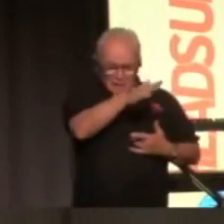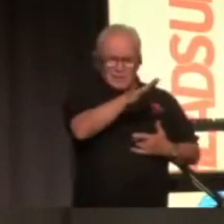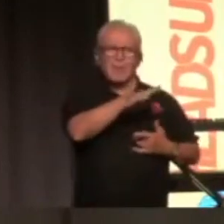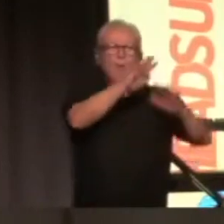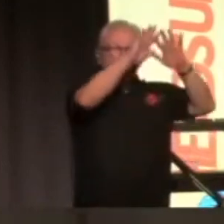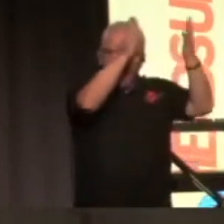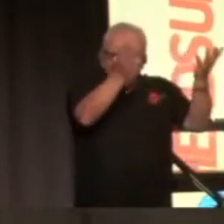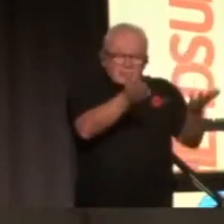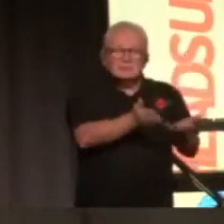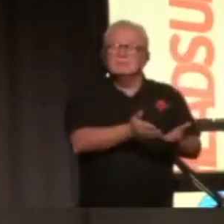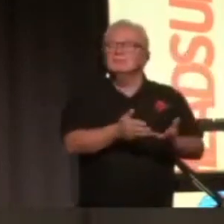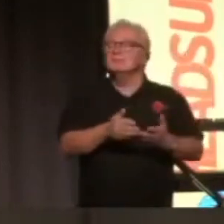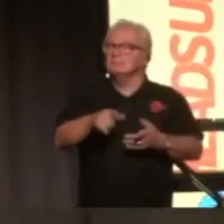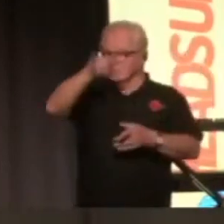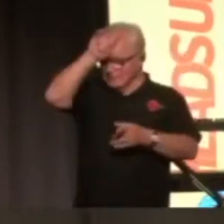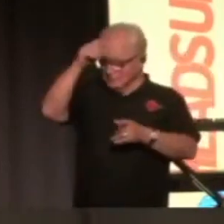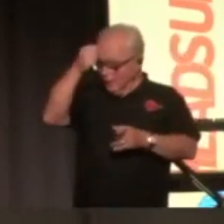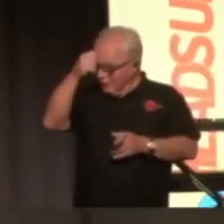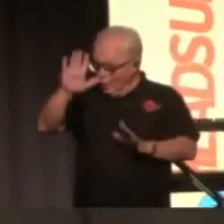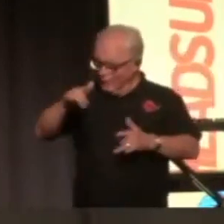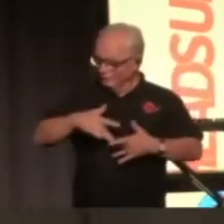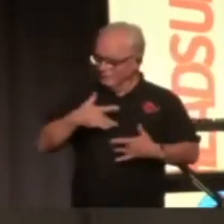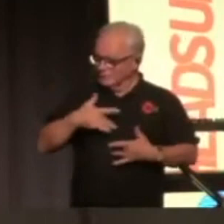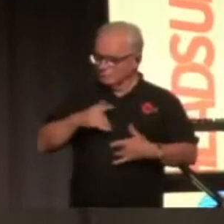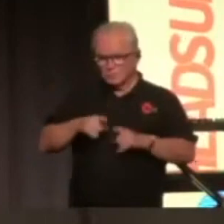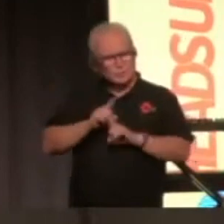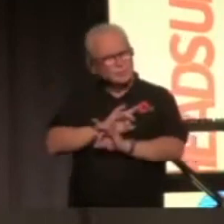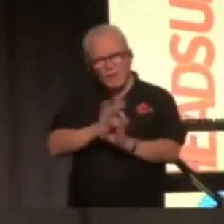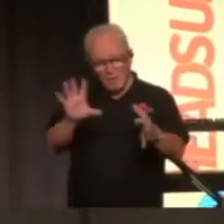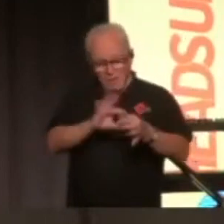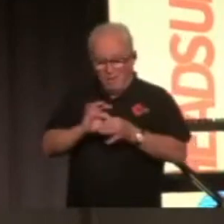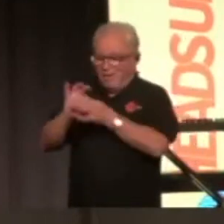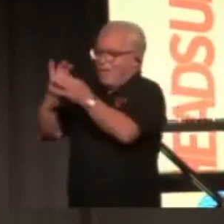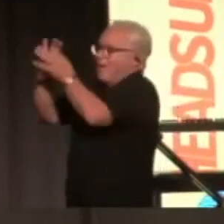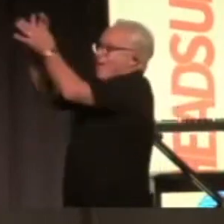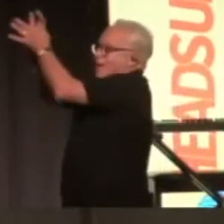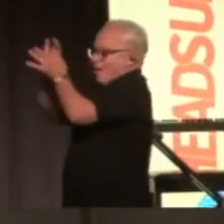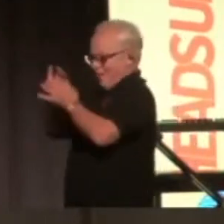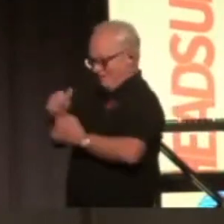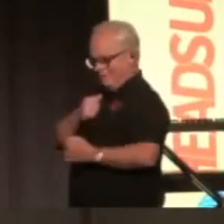And that has nothing to do with what we know about God.